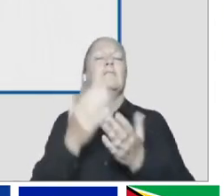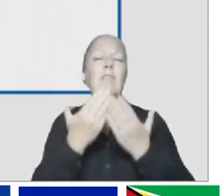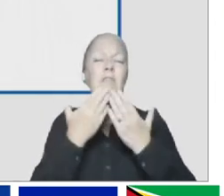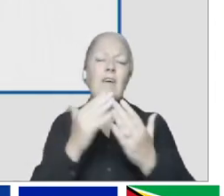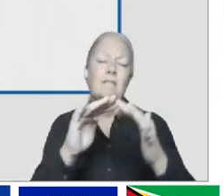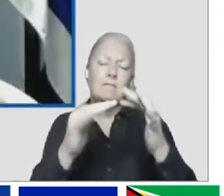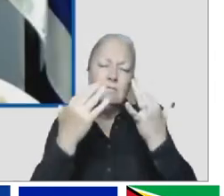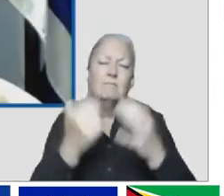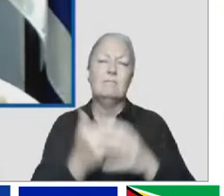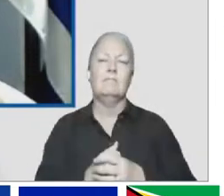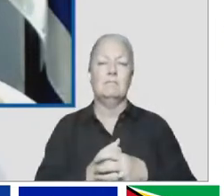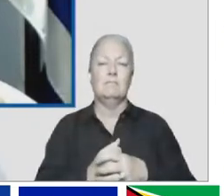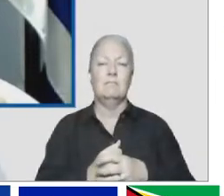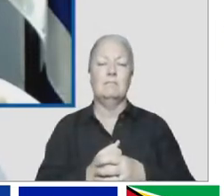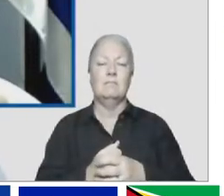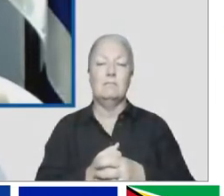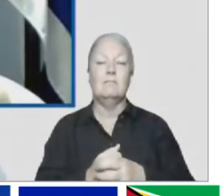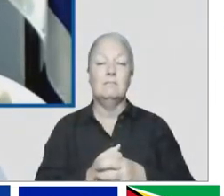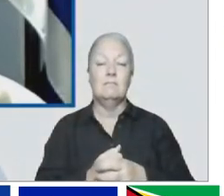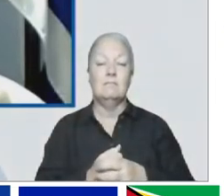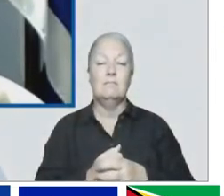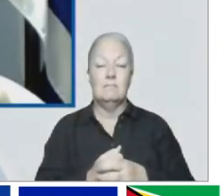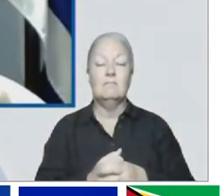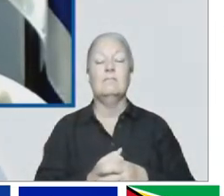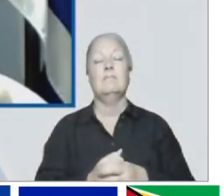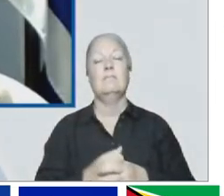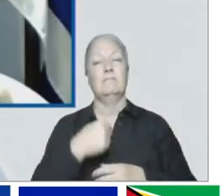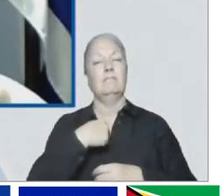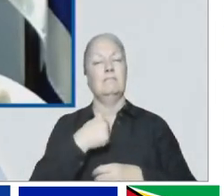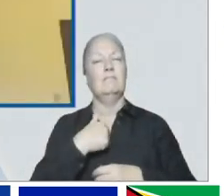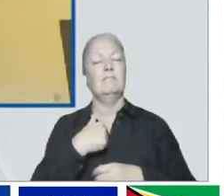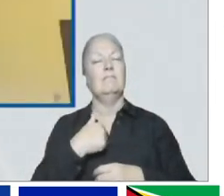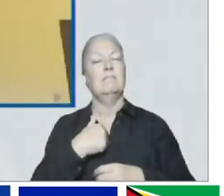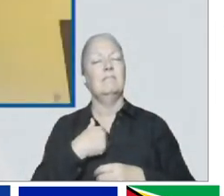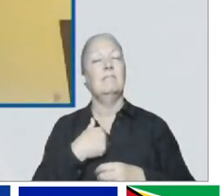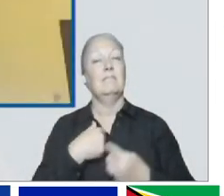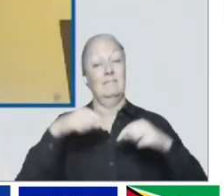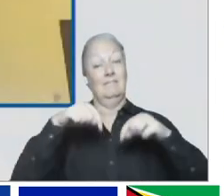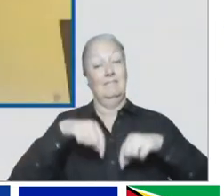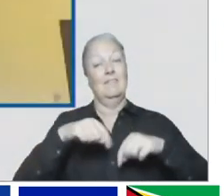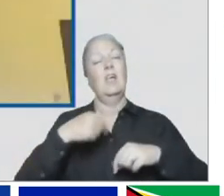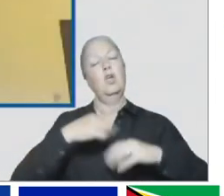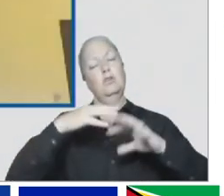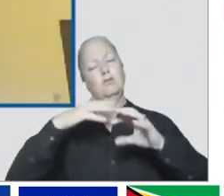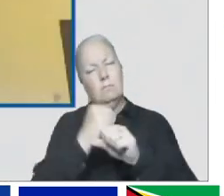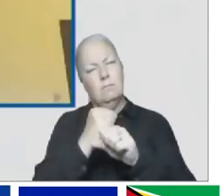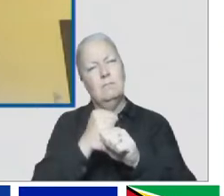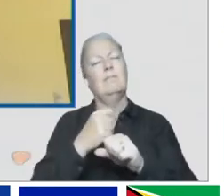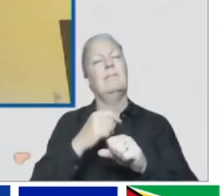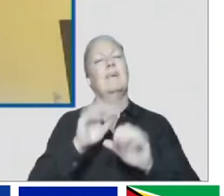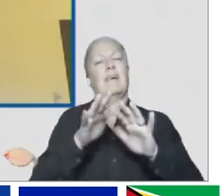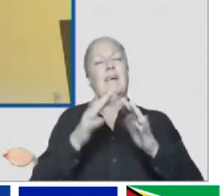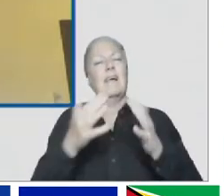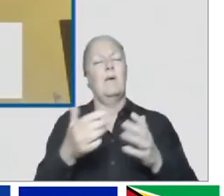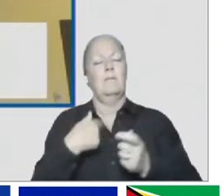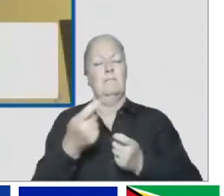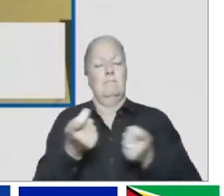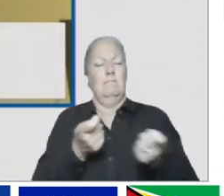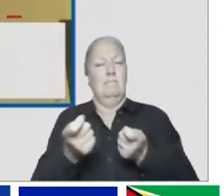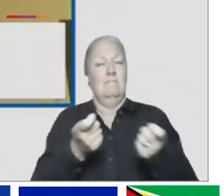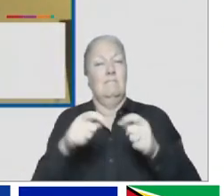very concrete. This is just the summary on how we manage our governance and our lessons learned.